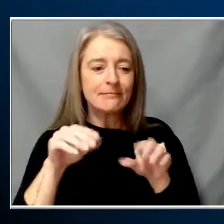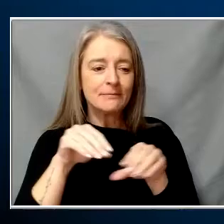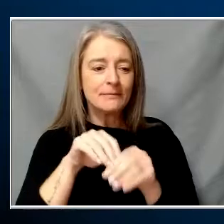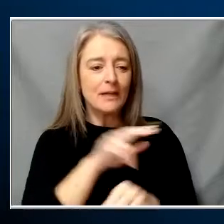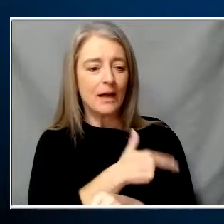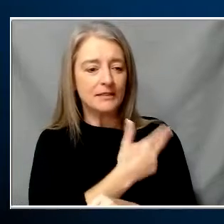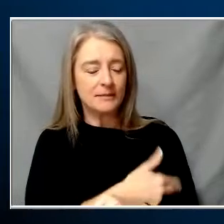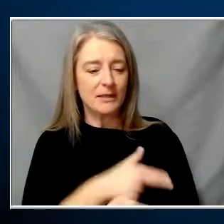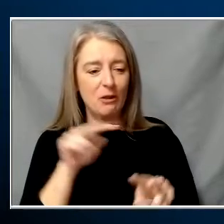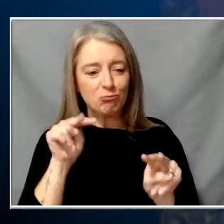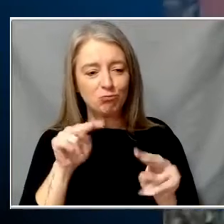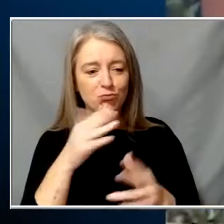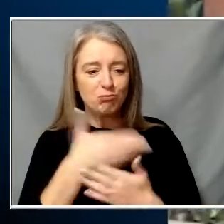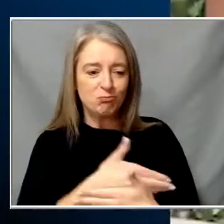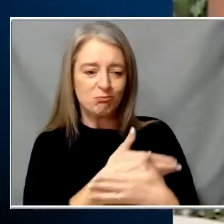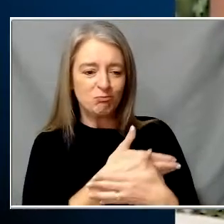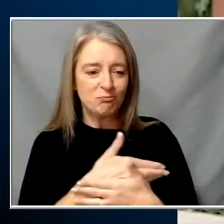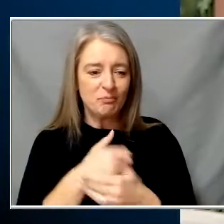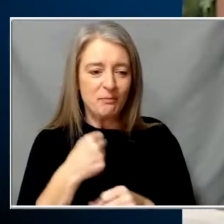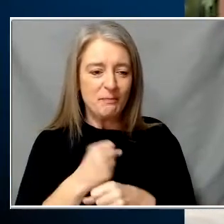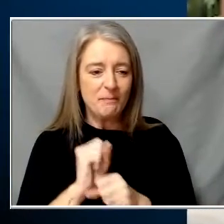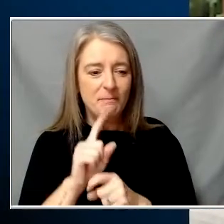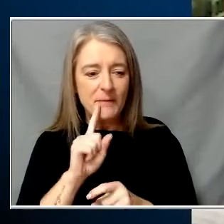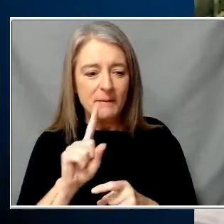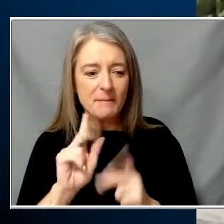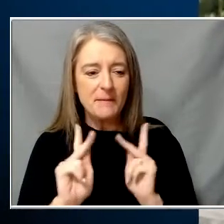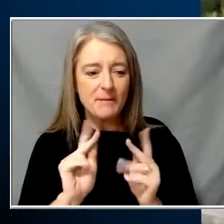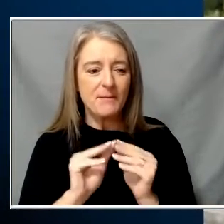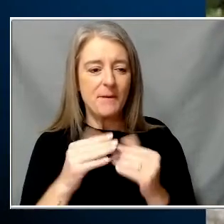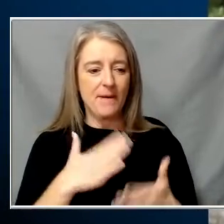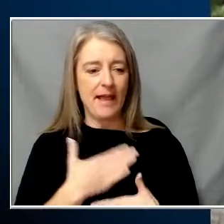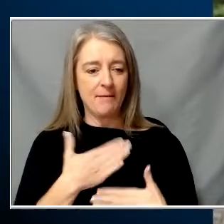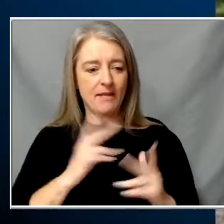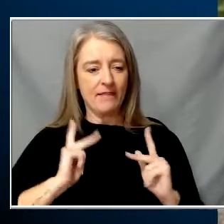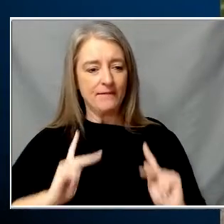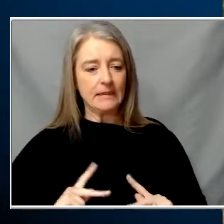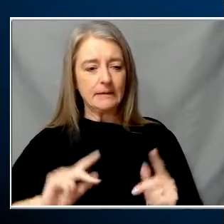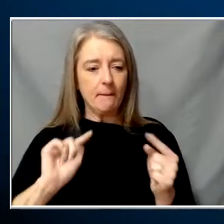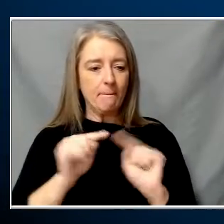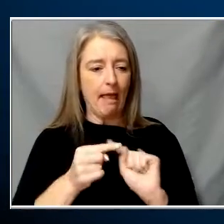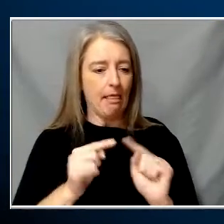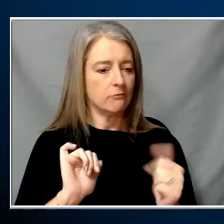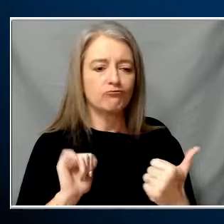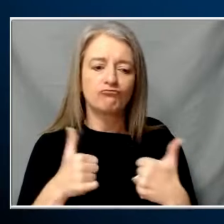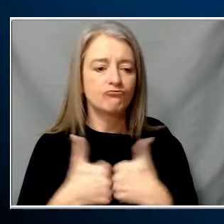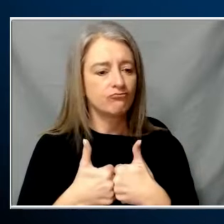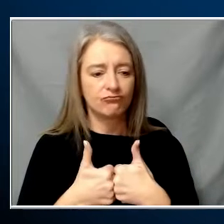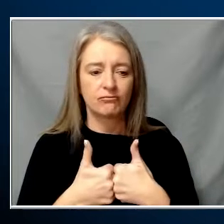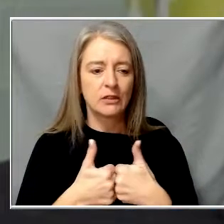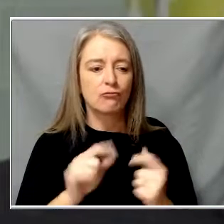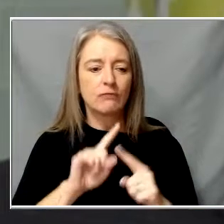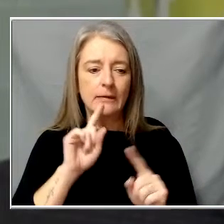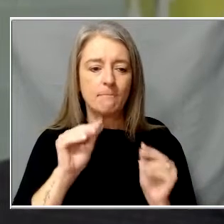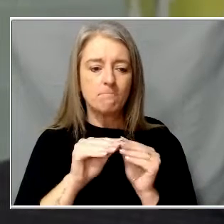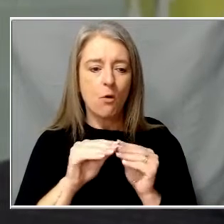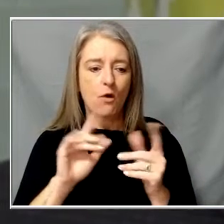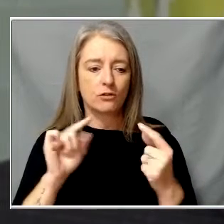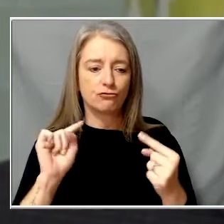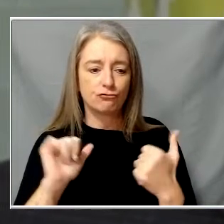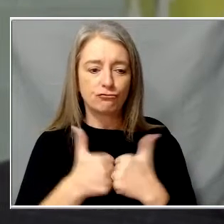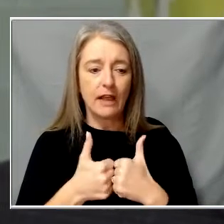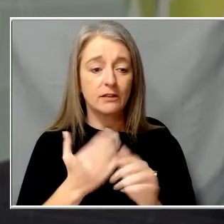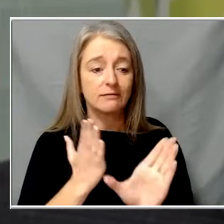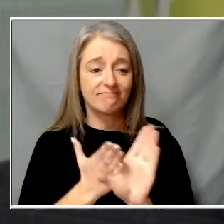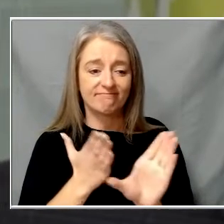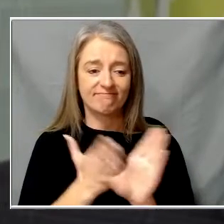and, it made everyone happier. But the physical pain isn't as challenging as the psychological pain. And that's really